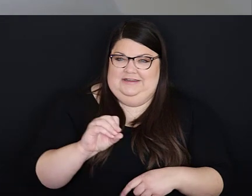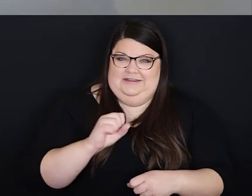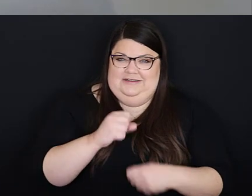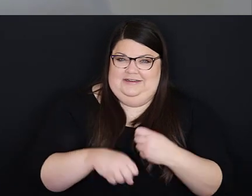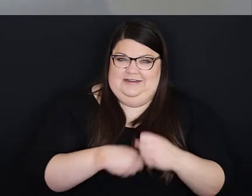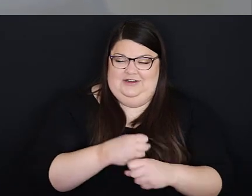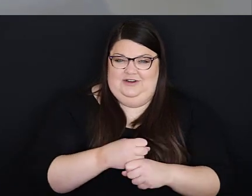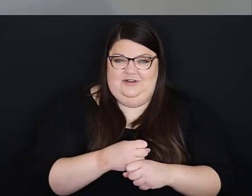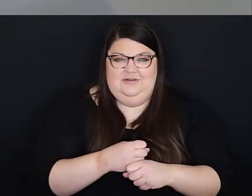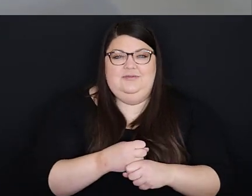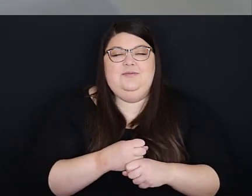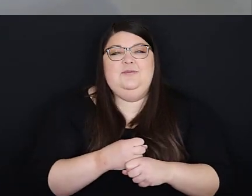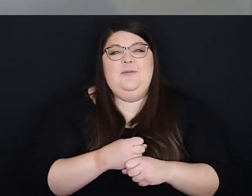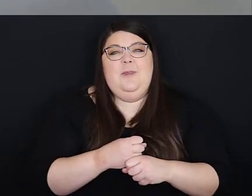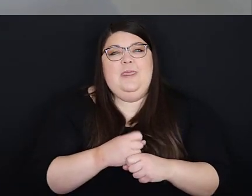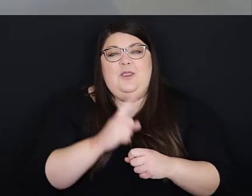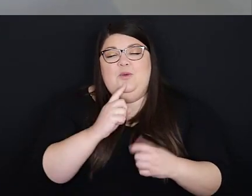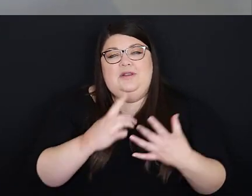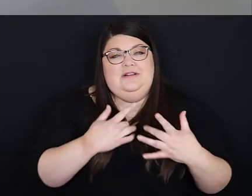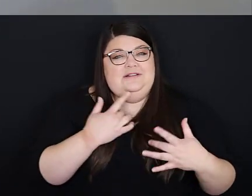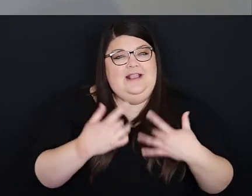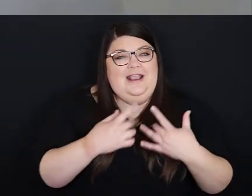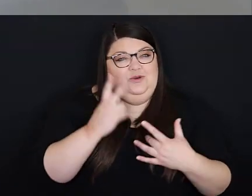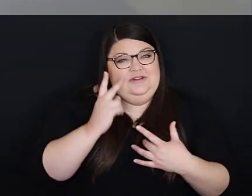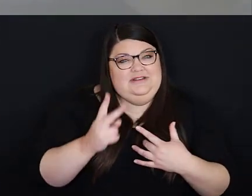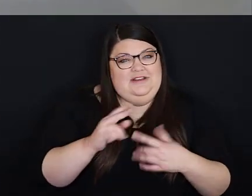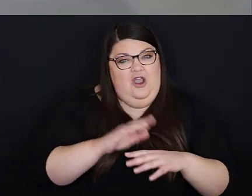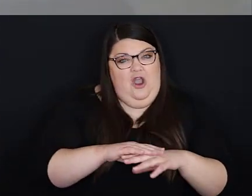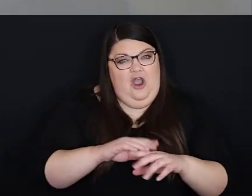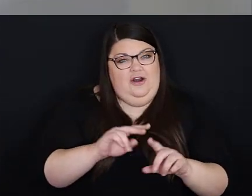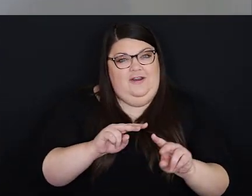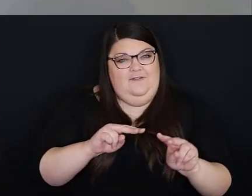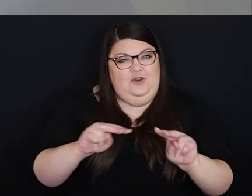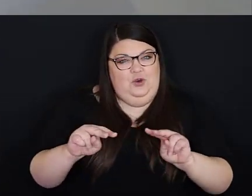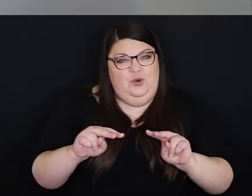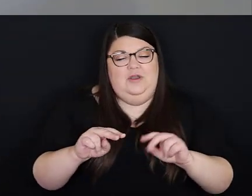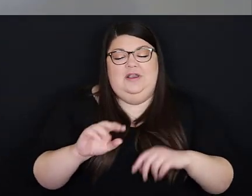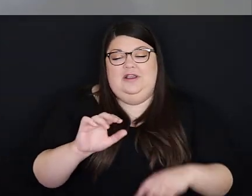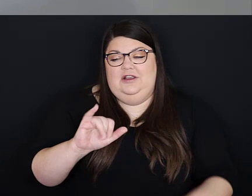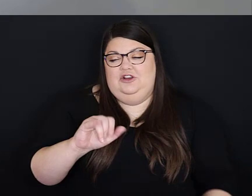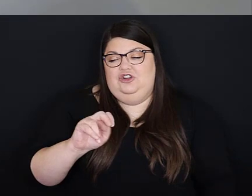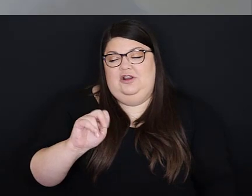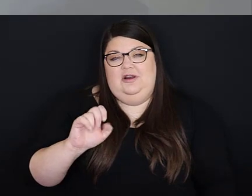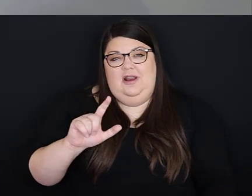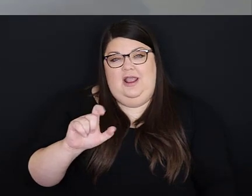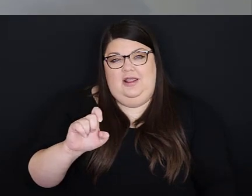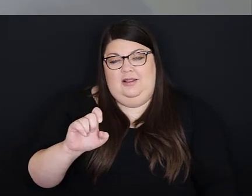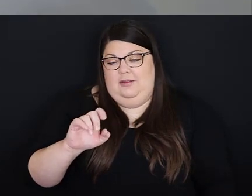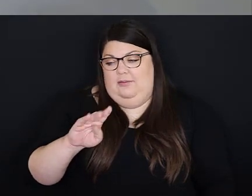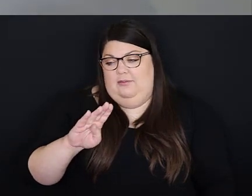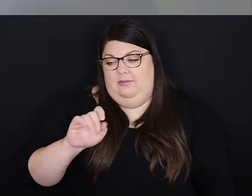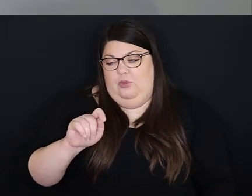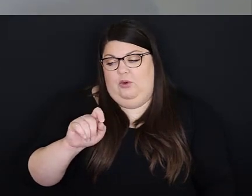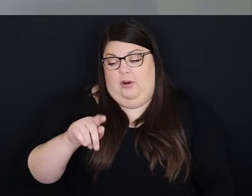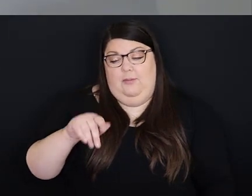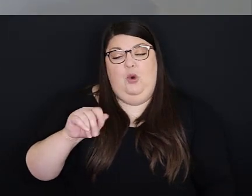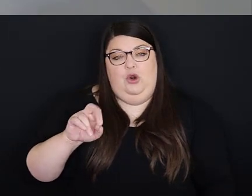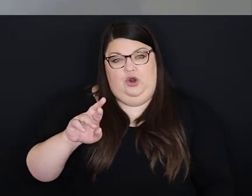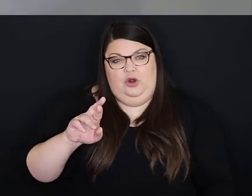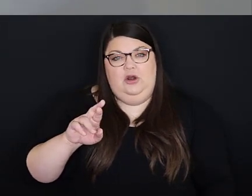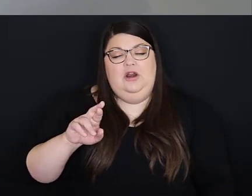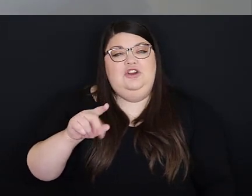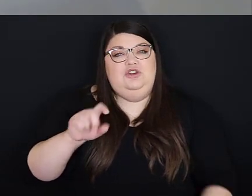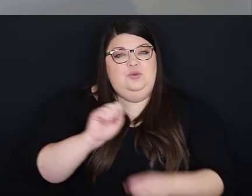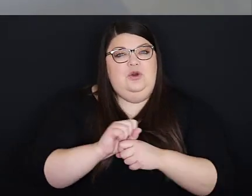so exciting to see it on view. Jenelle Porter, who has worked side by side with Barbara over many,